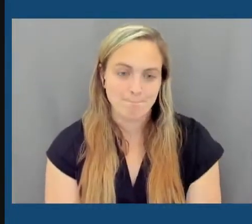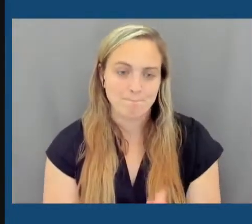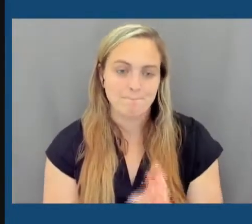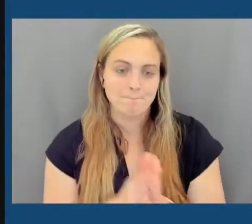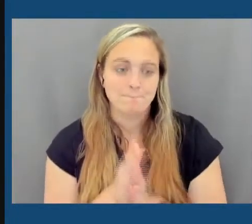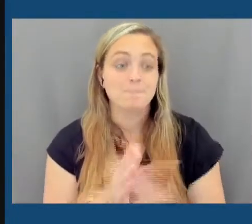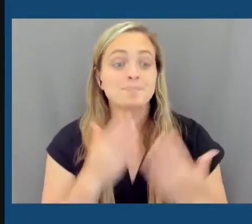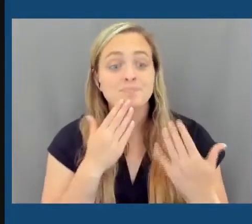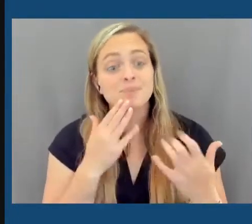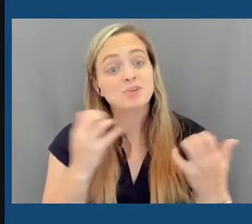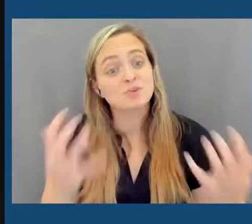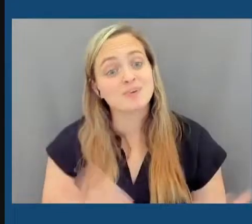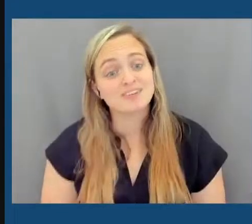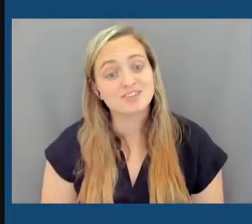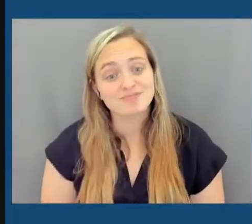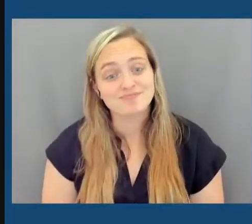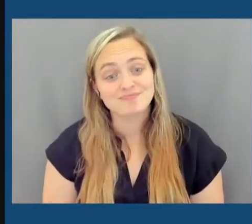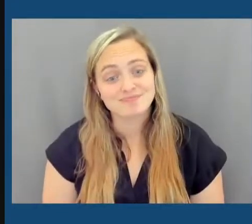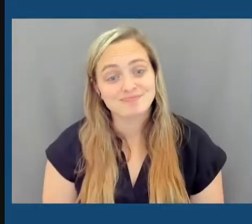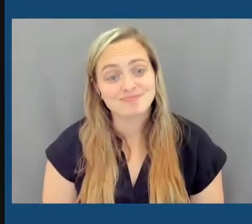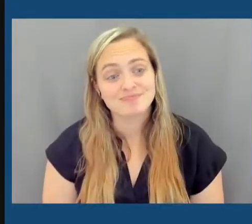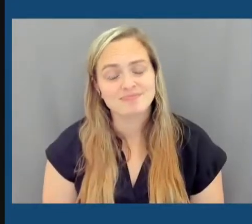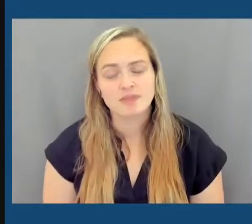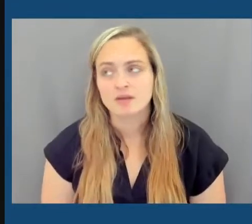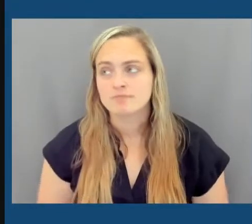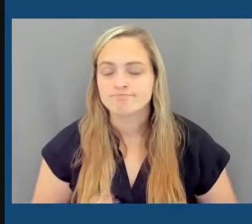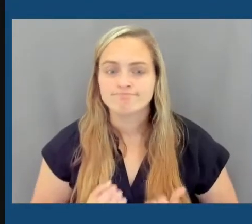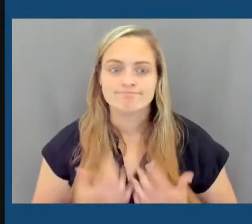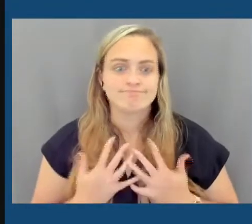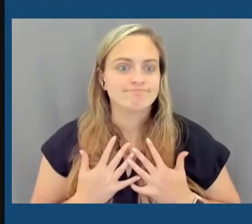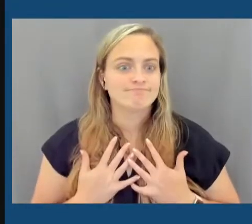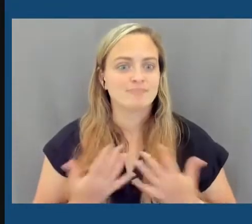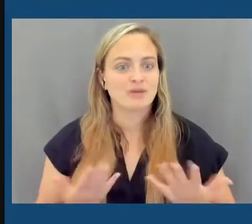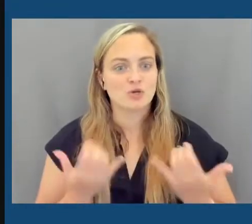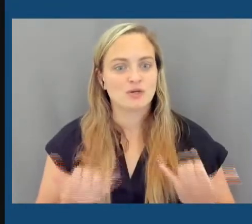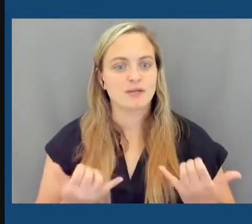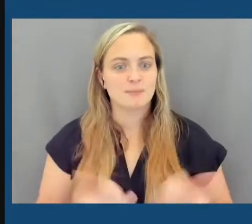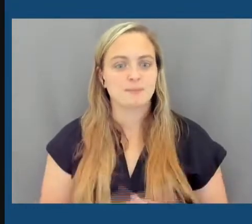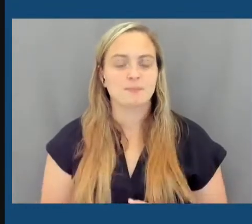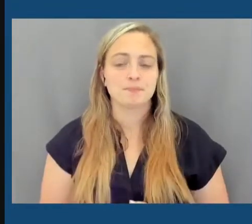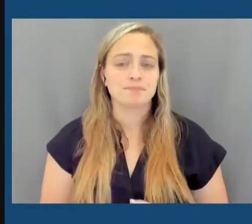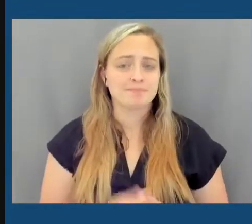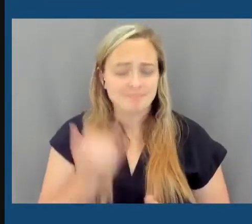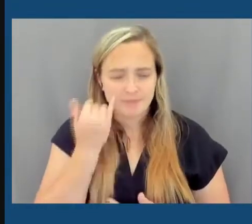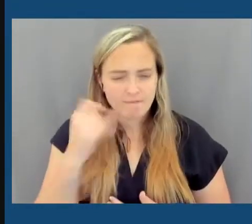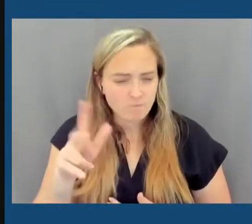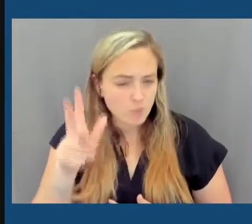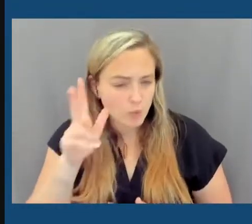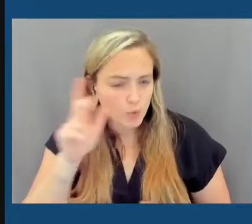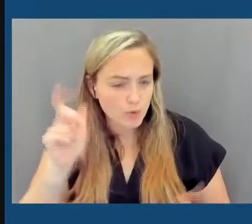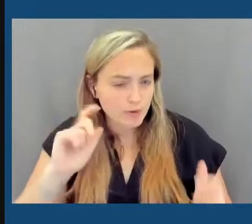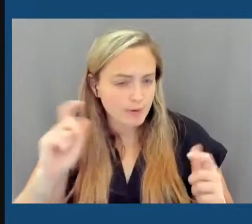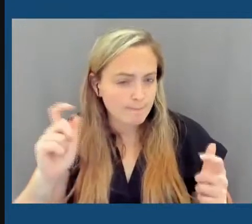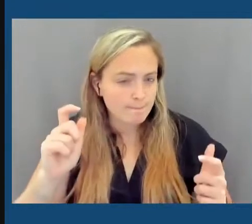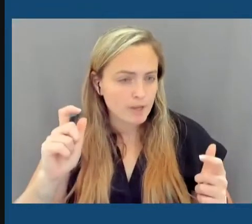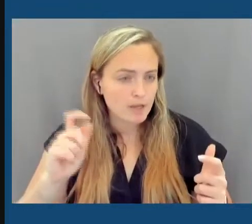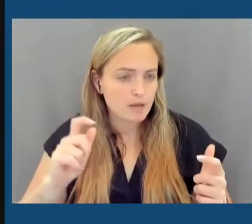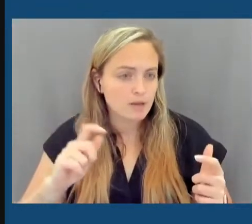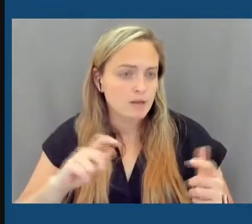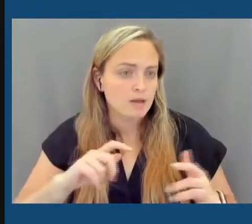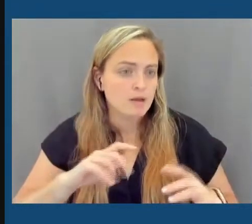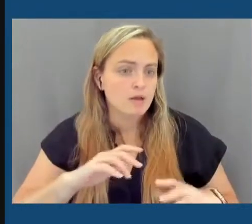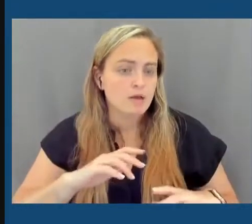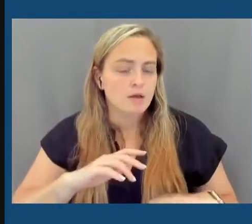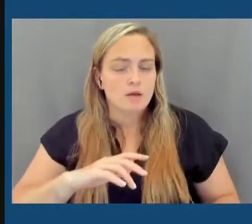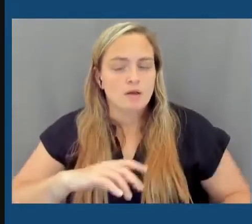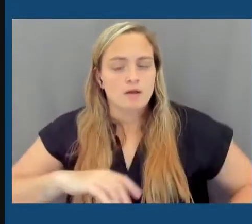Thank you so much, Governor Hochul. I am thrilled to be here today. If any of you heard a big sigh a few minutes